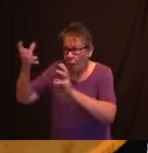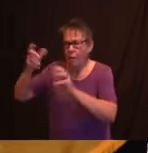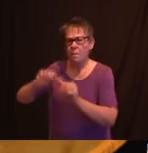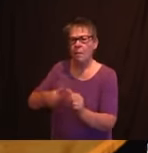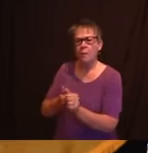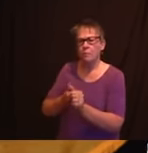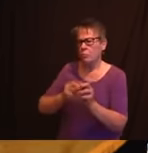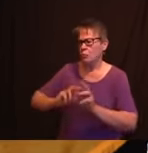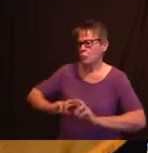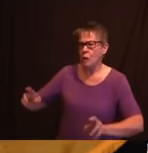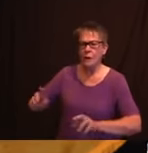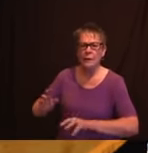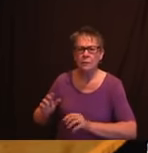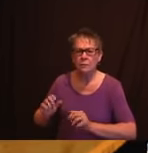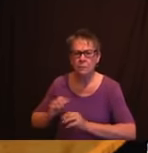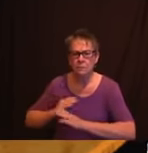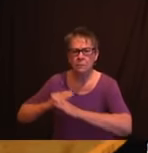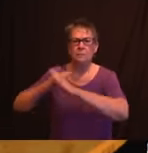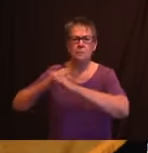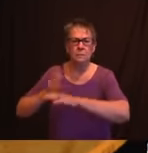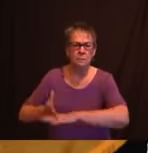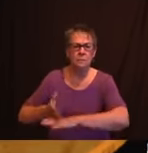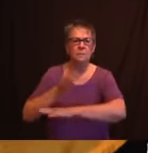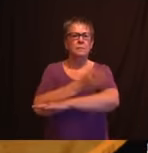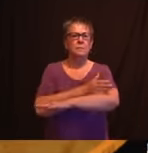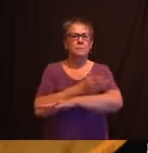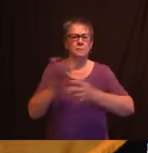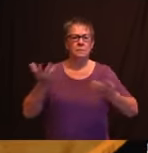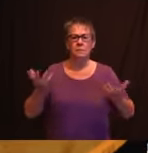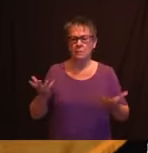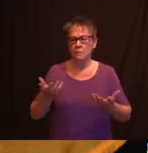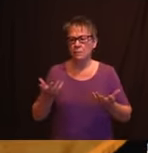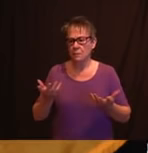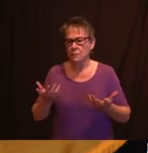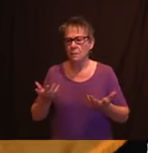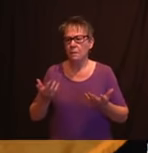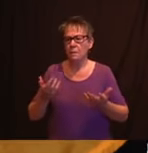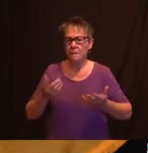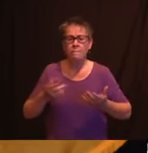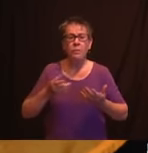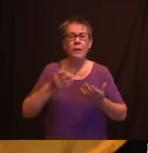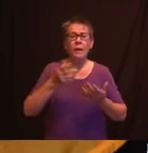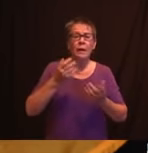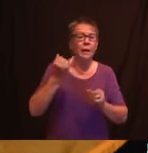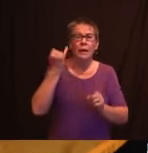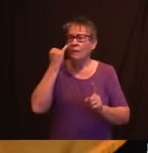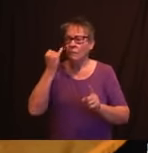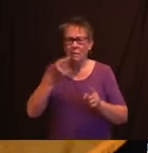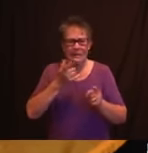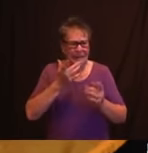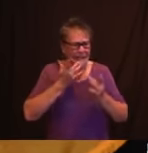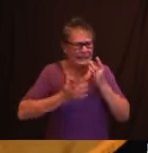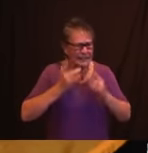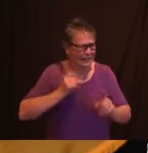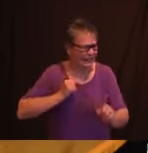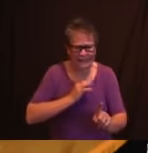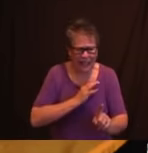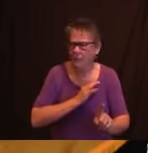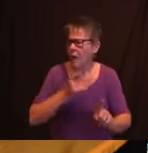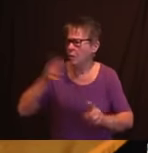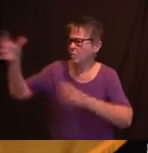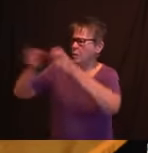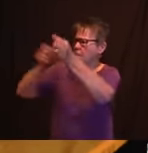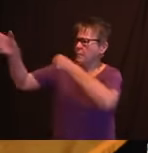shortages. The second recommendation is to stabilize facilities and bolster the workforce, increasing the responsibilities of